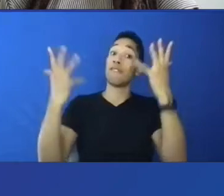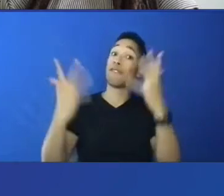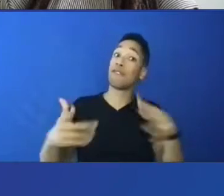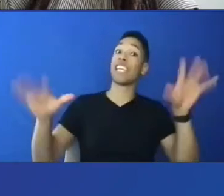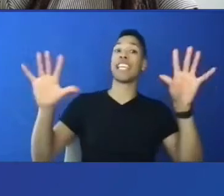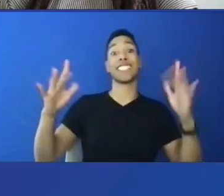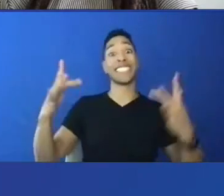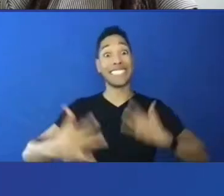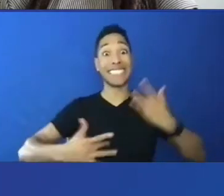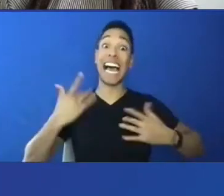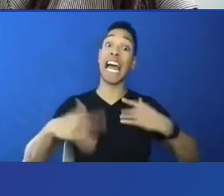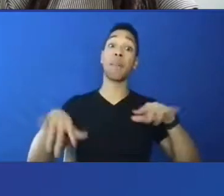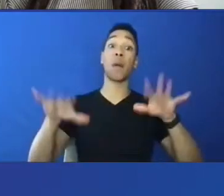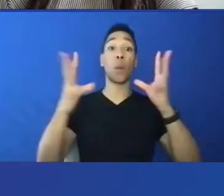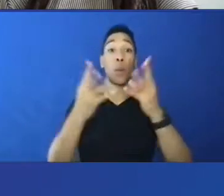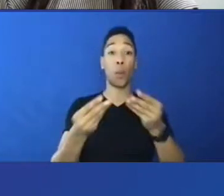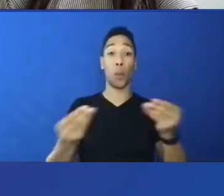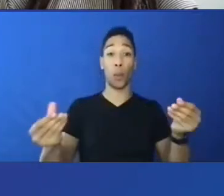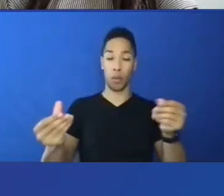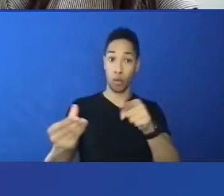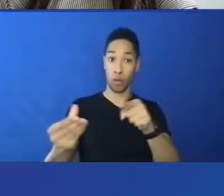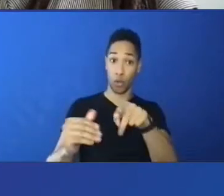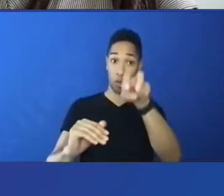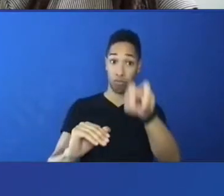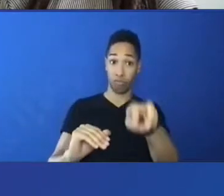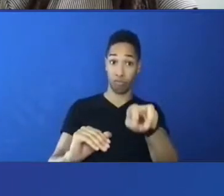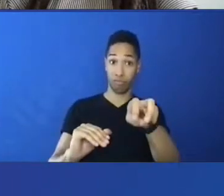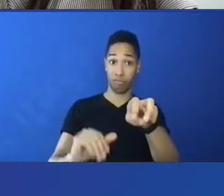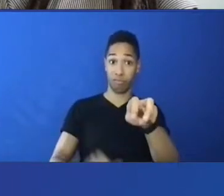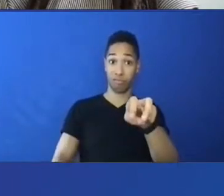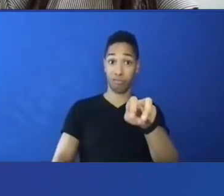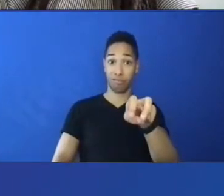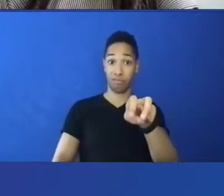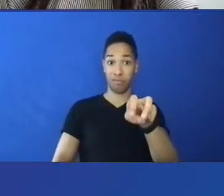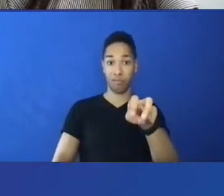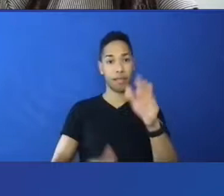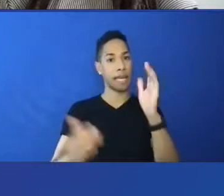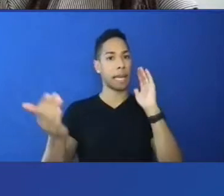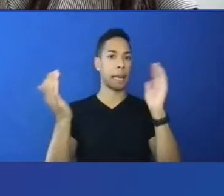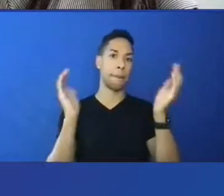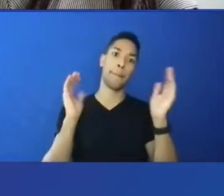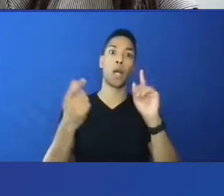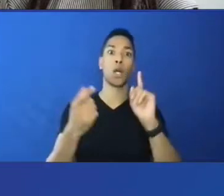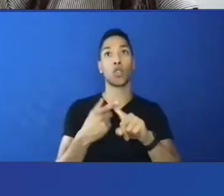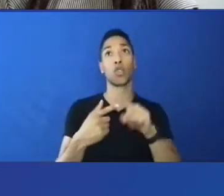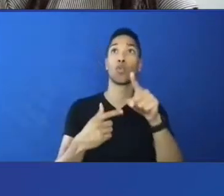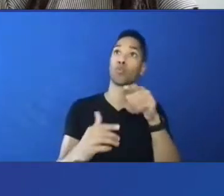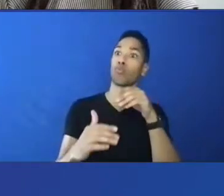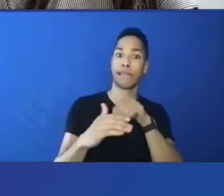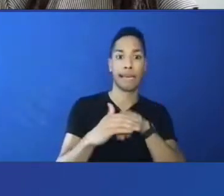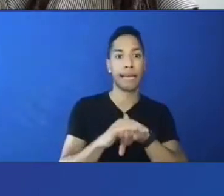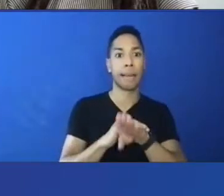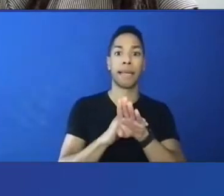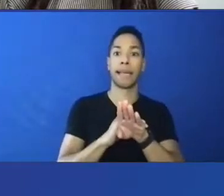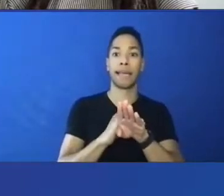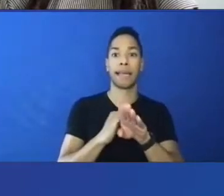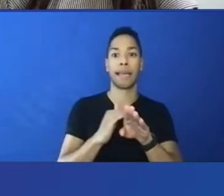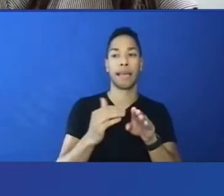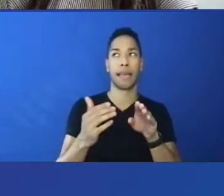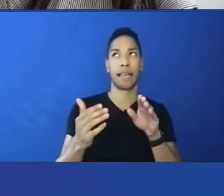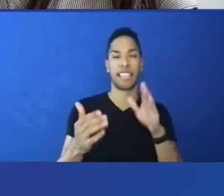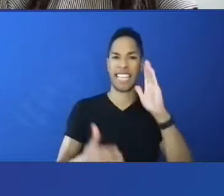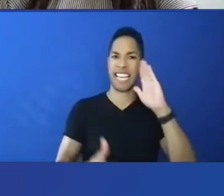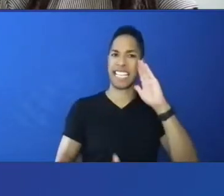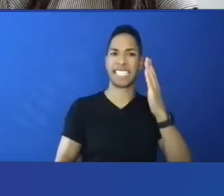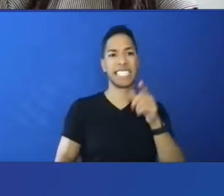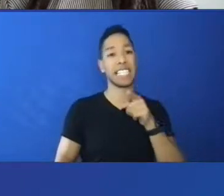you're going to be sitting in the seat, rather than come in a way that seems like you're